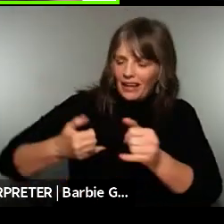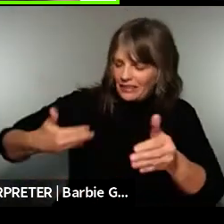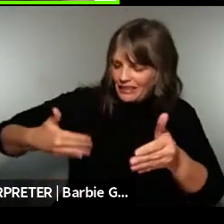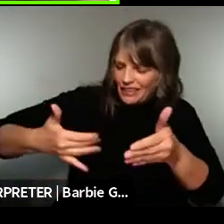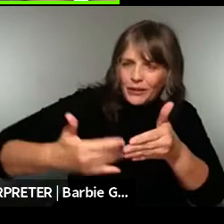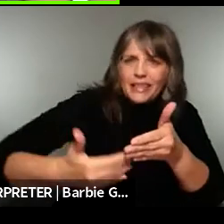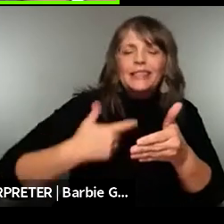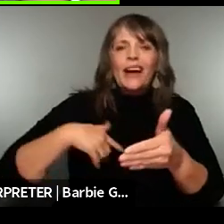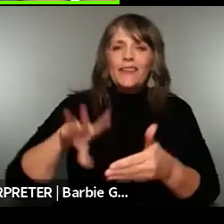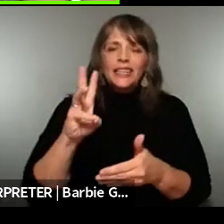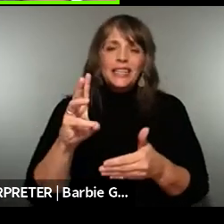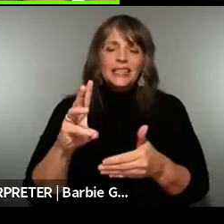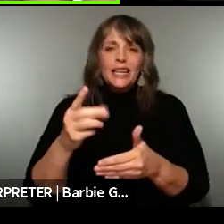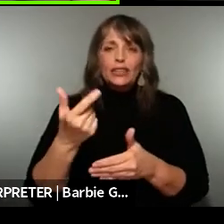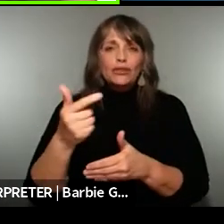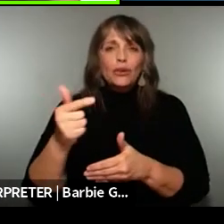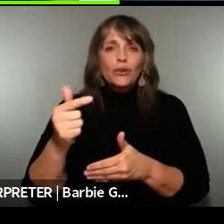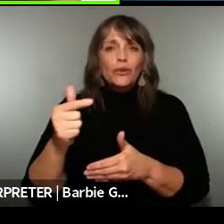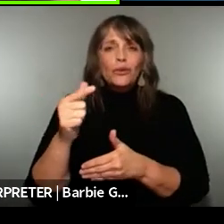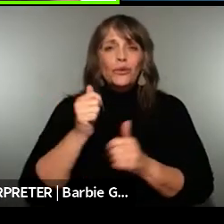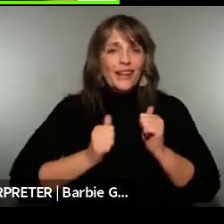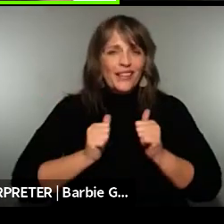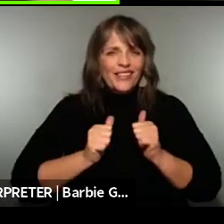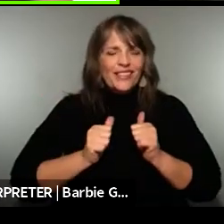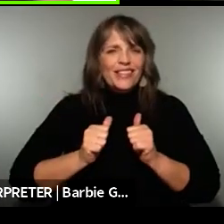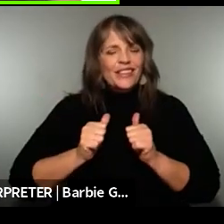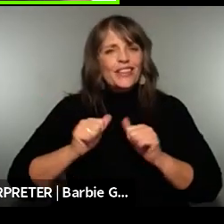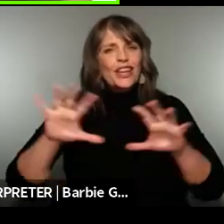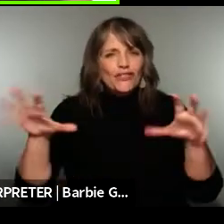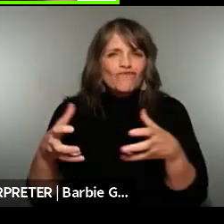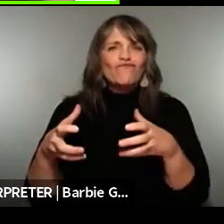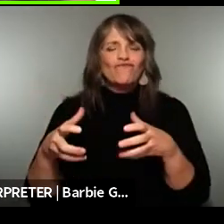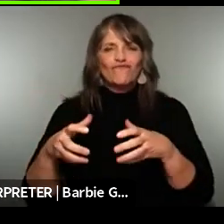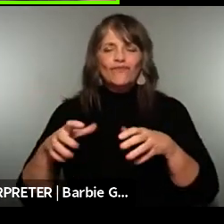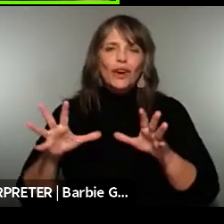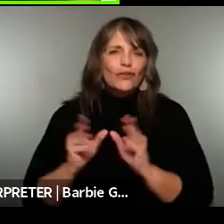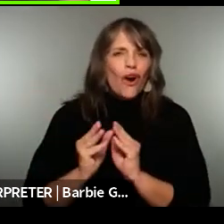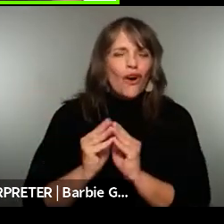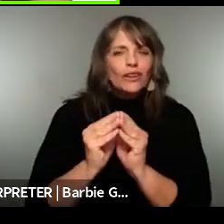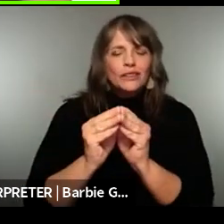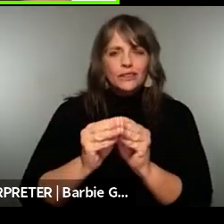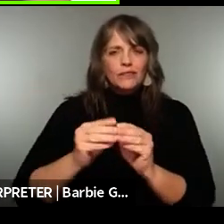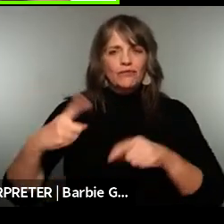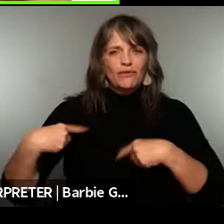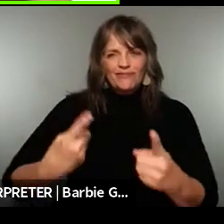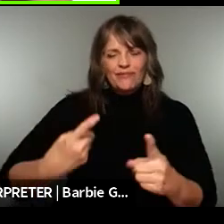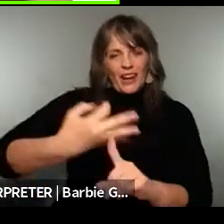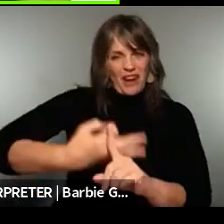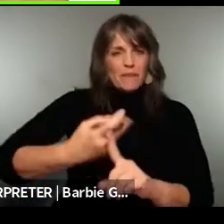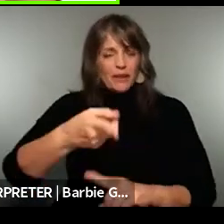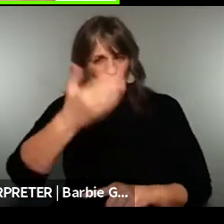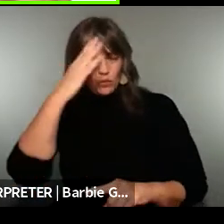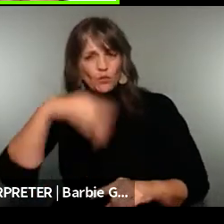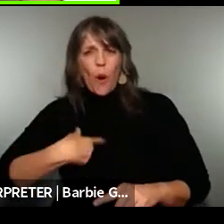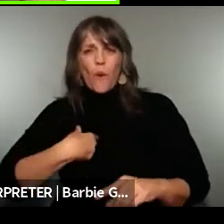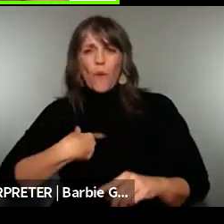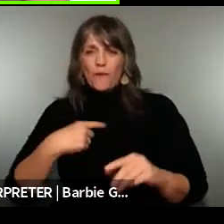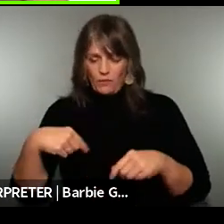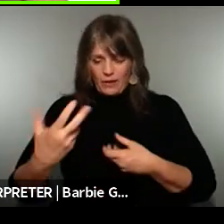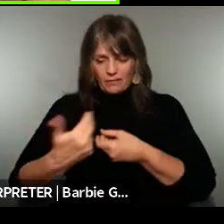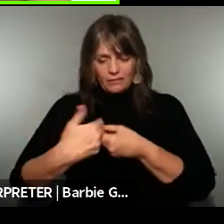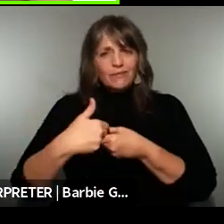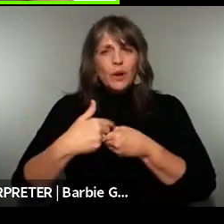Theater calls that have been spanning roughly 9 months. For those of you that have joined us for more than one call, as you already know, they're intentionally